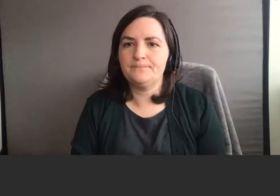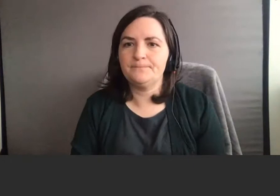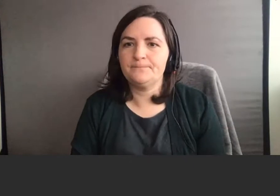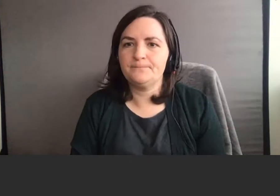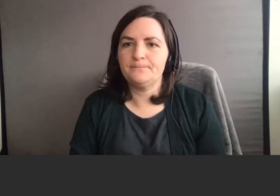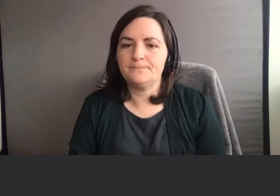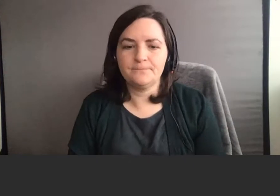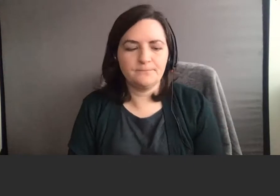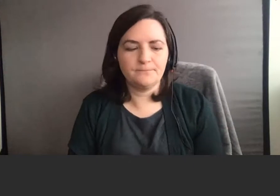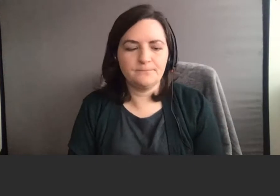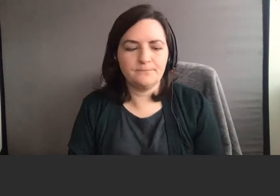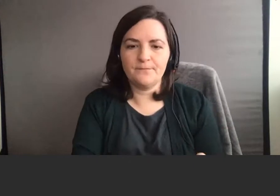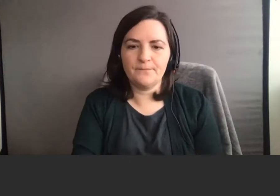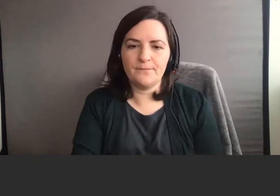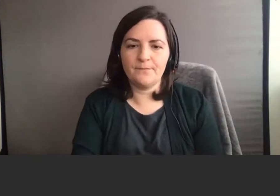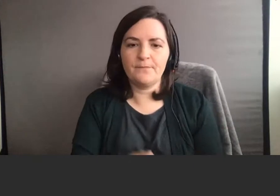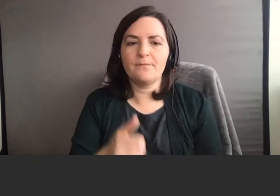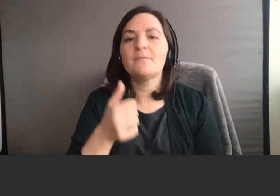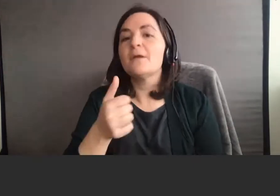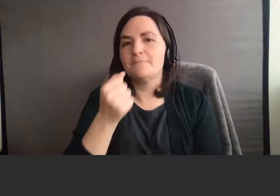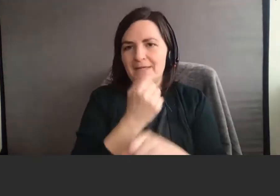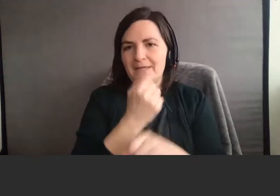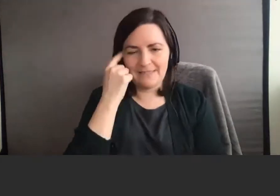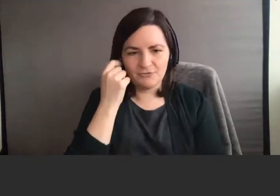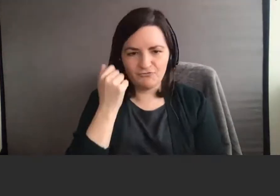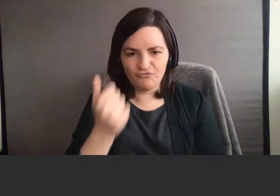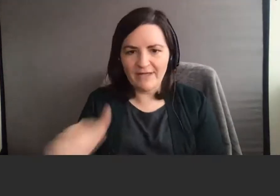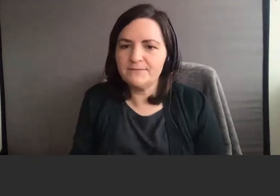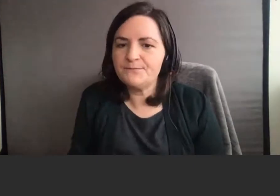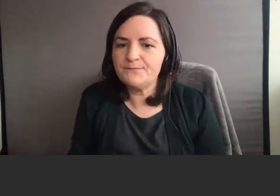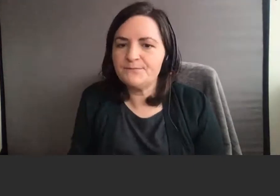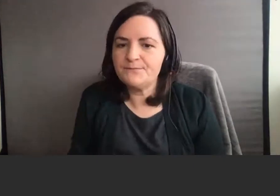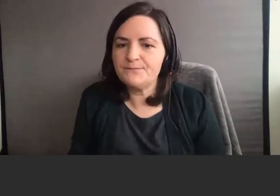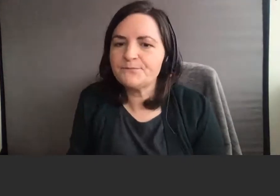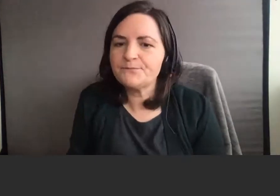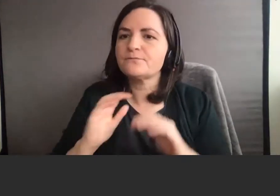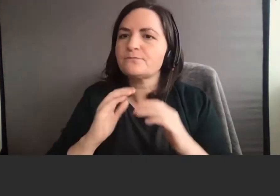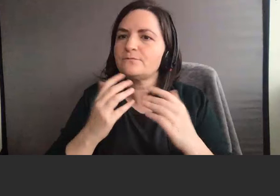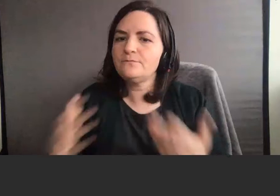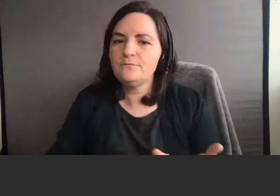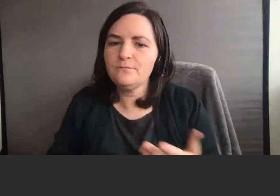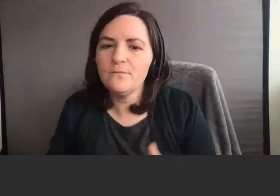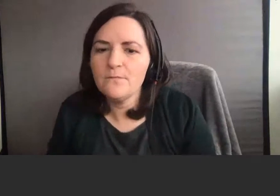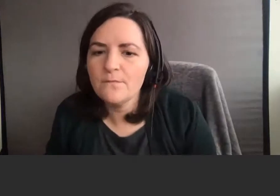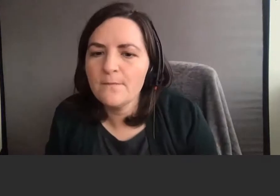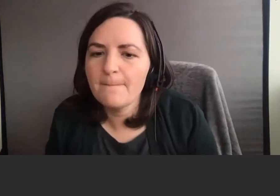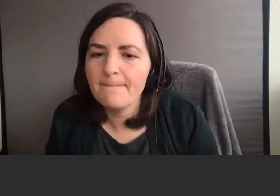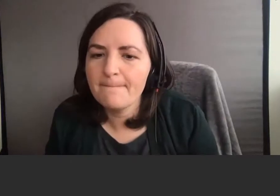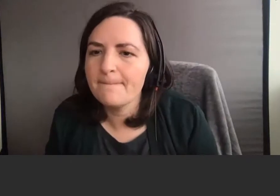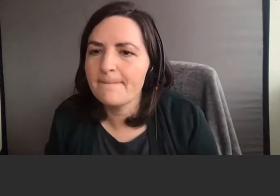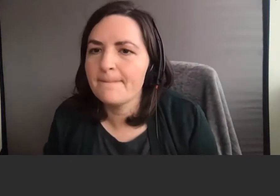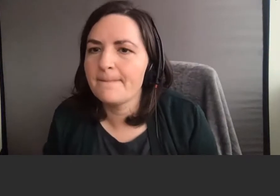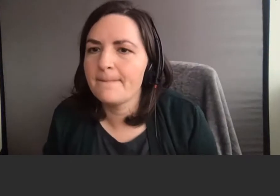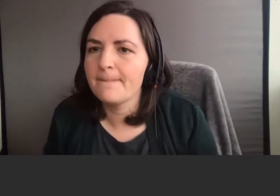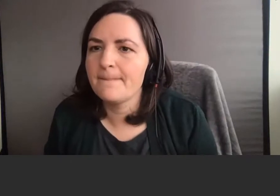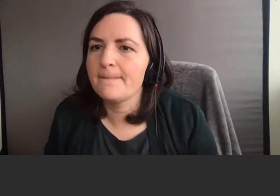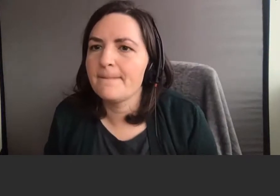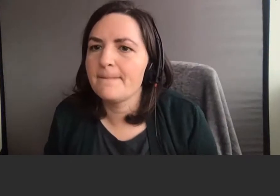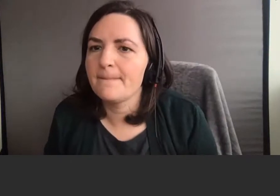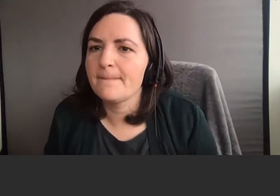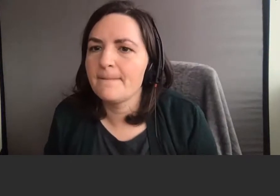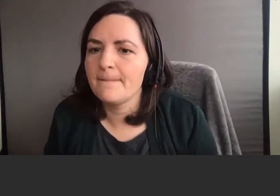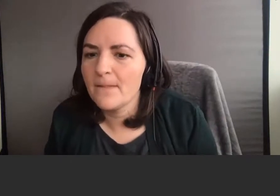George, let me know if that makes sense. Aisha, it's 10% of the whole dissertation, so that's 750 words. The